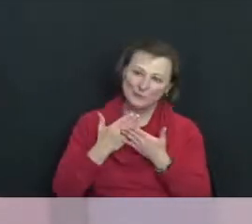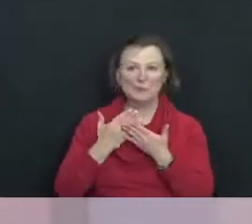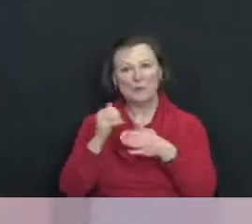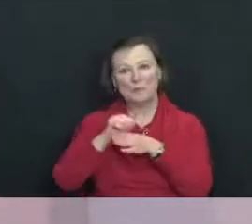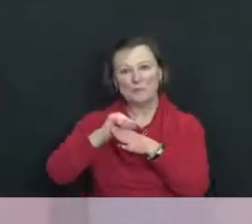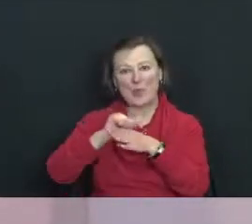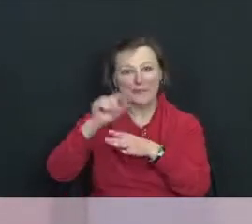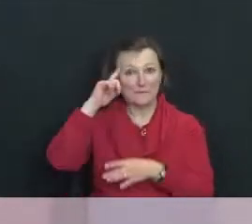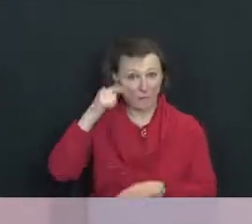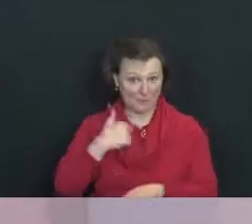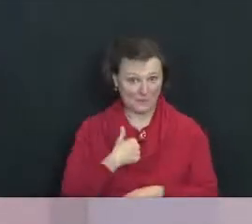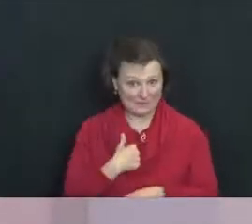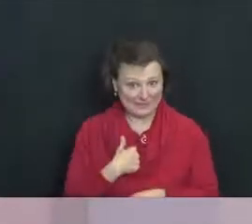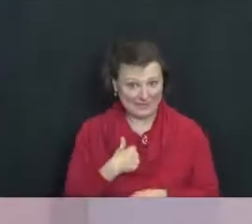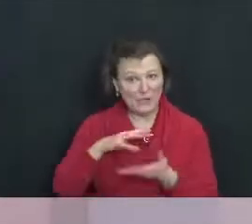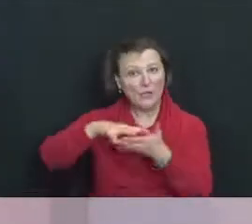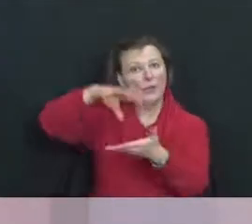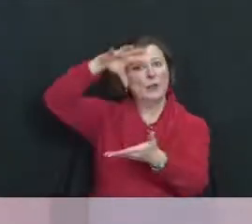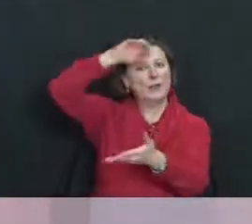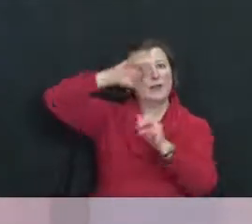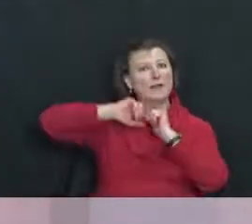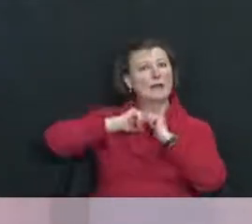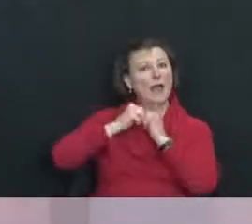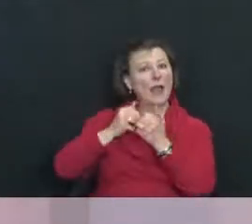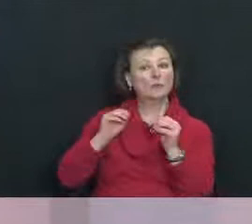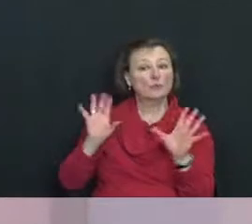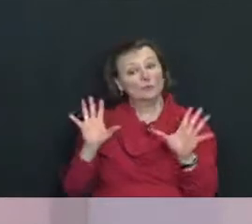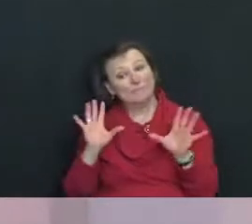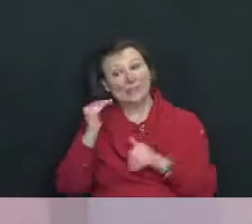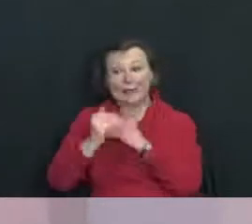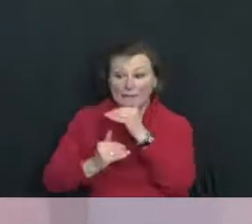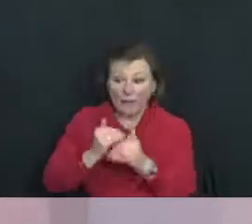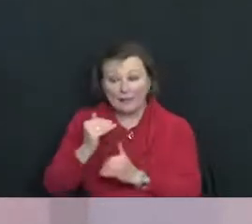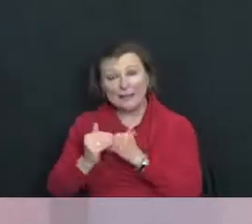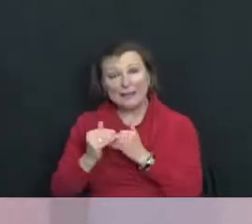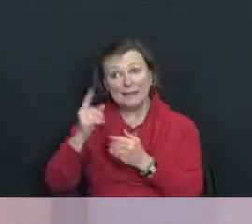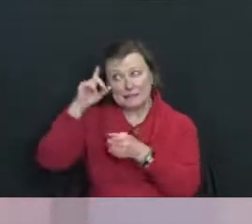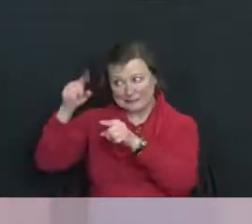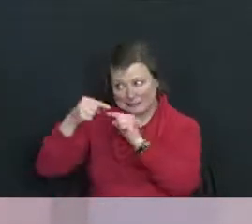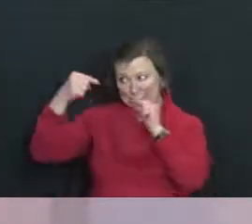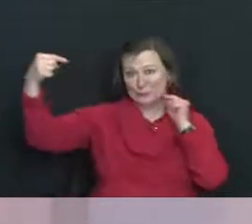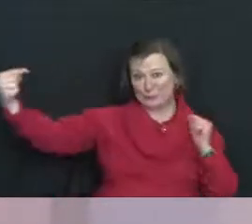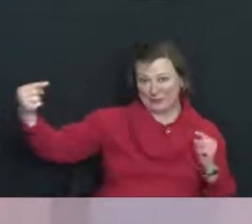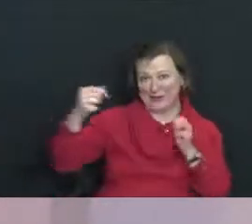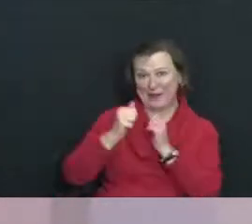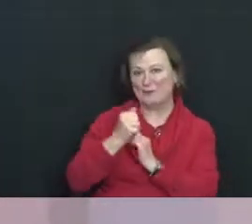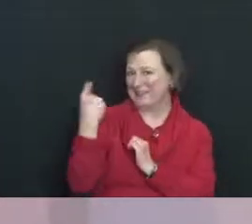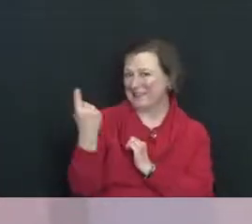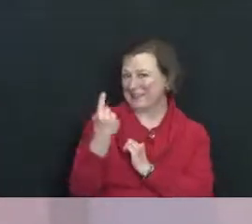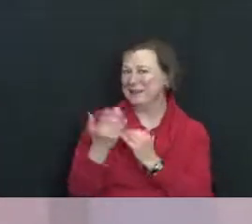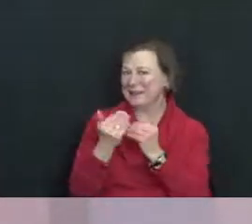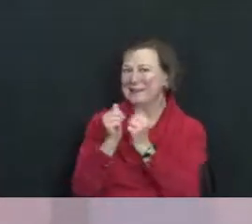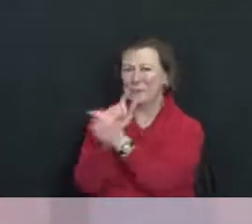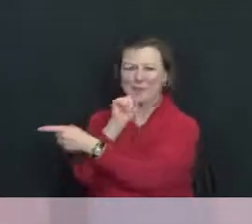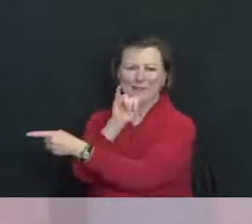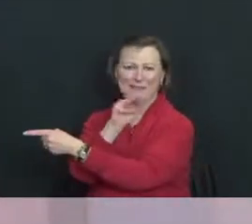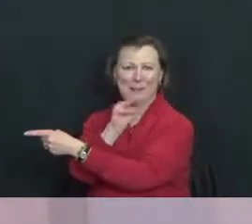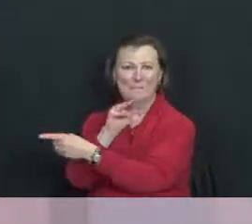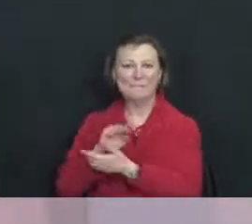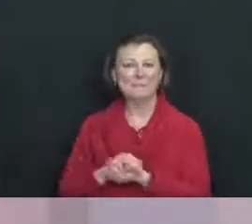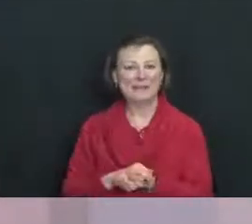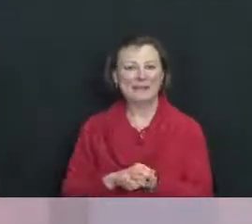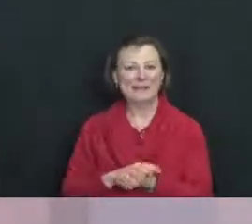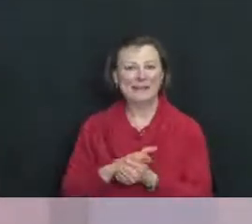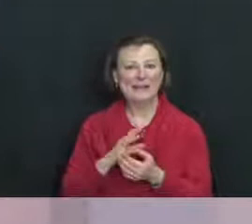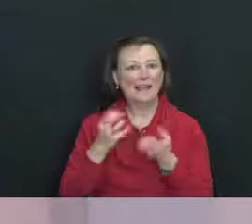me, learning how to agreeably disagree with somebody. And it's easy to do this with Tim and the